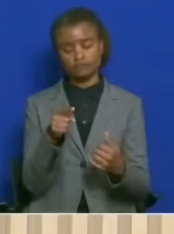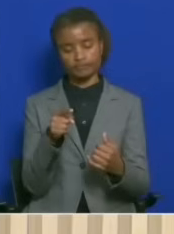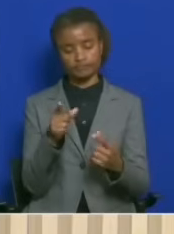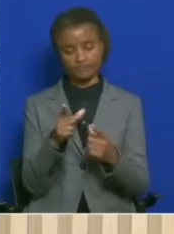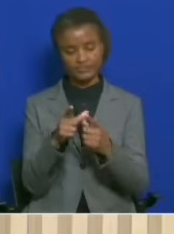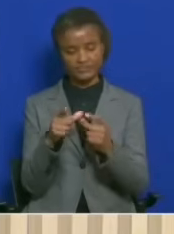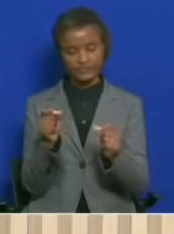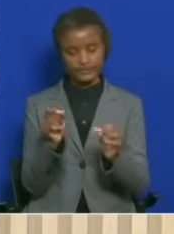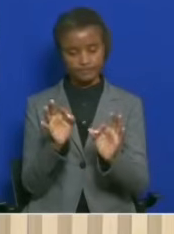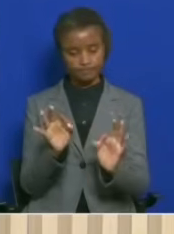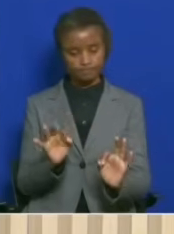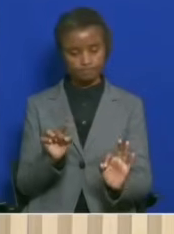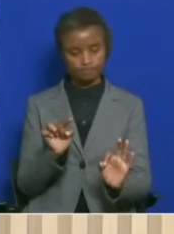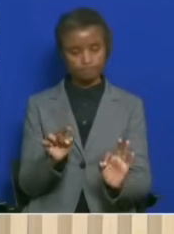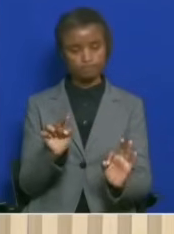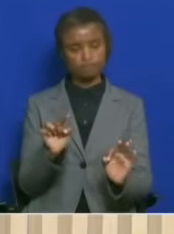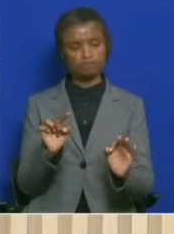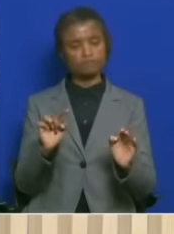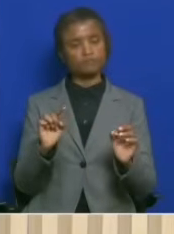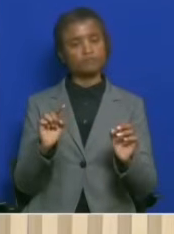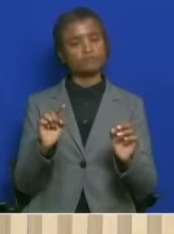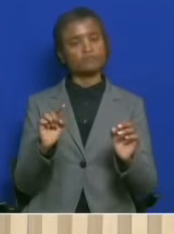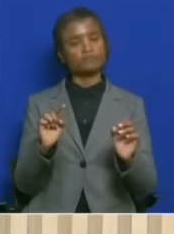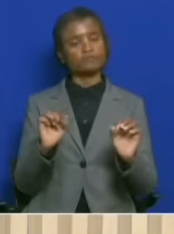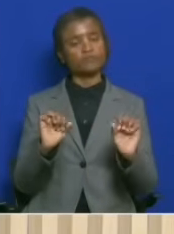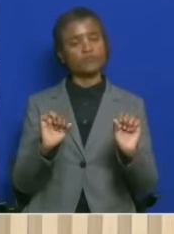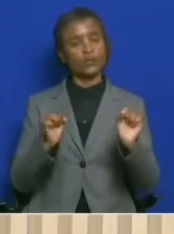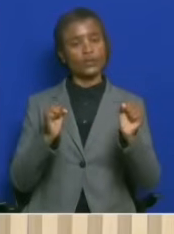on page 5193.